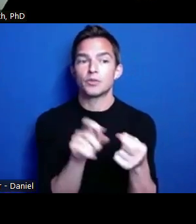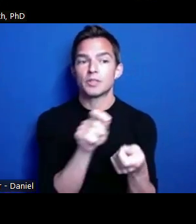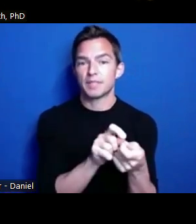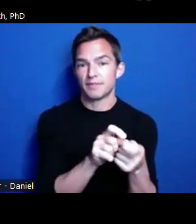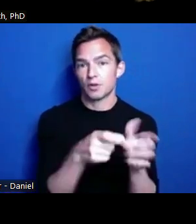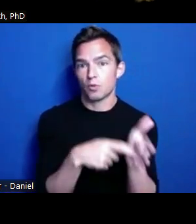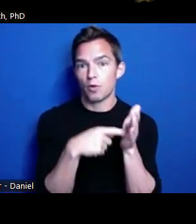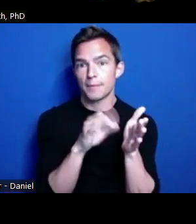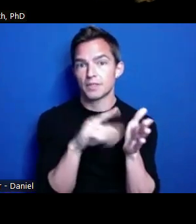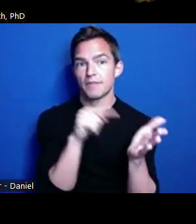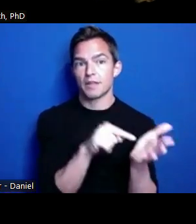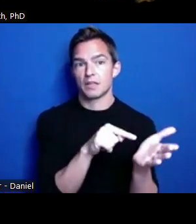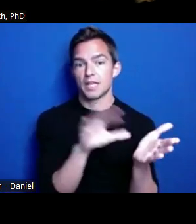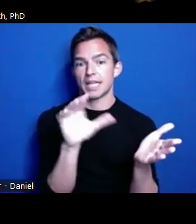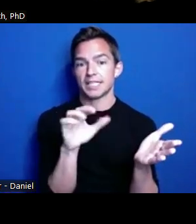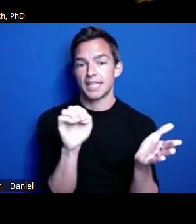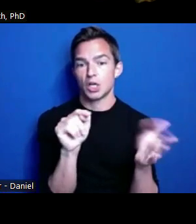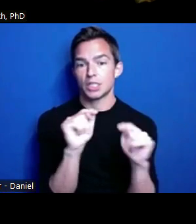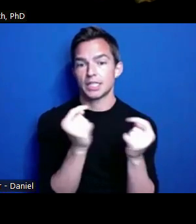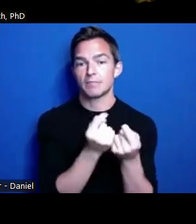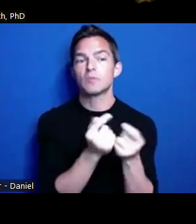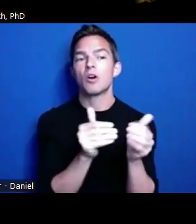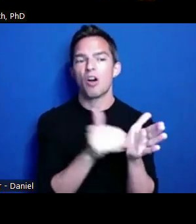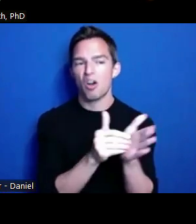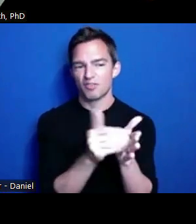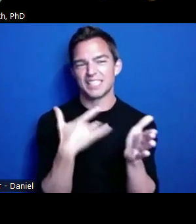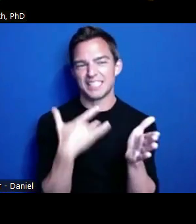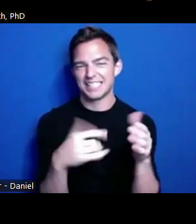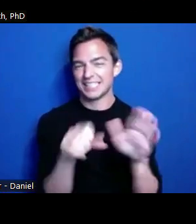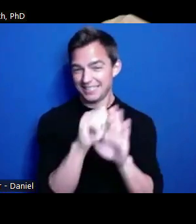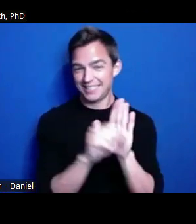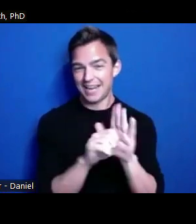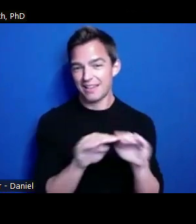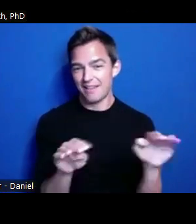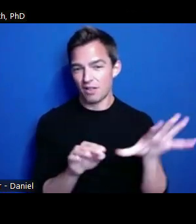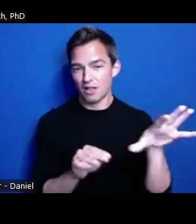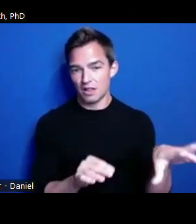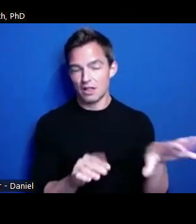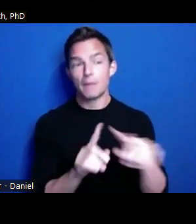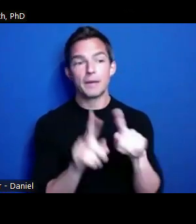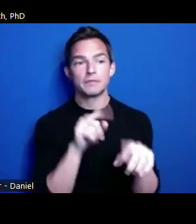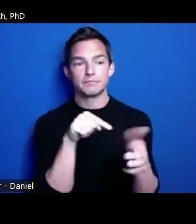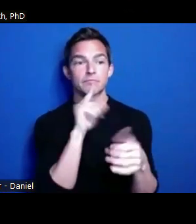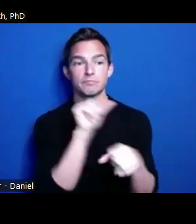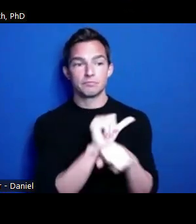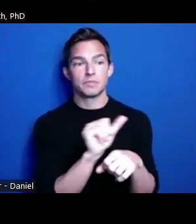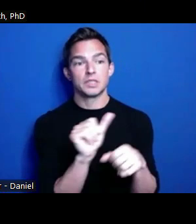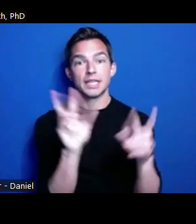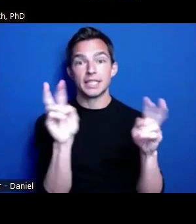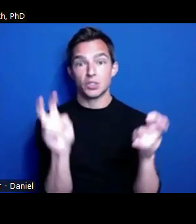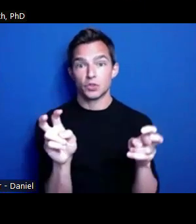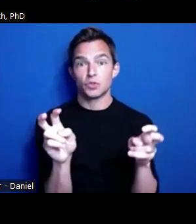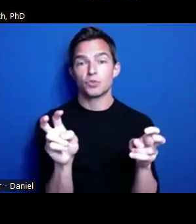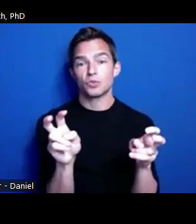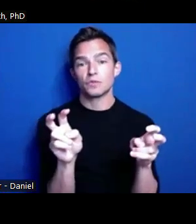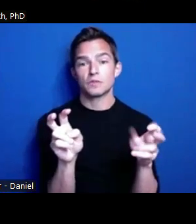care team. That is often done at the state level, but it is certainly an issue